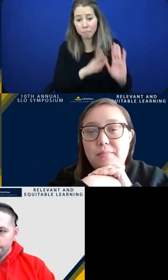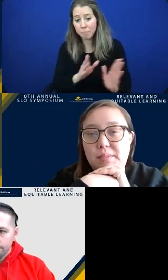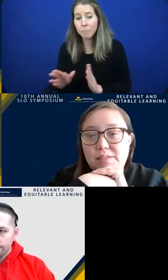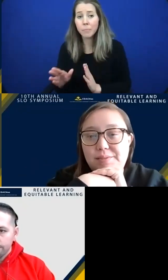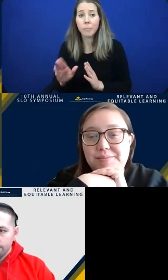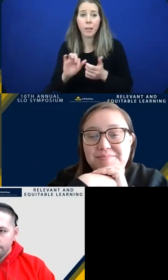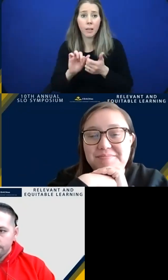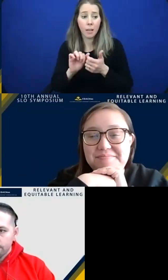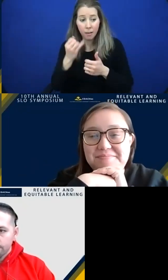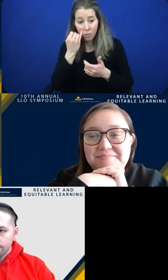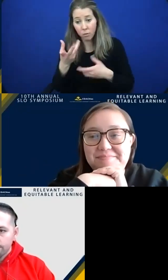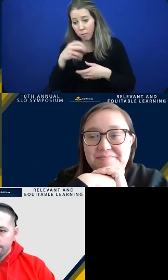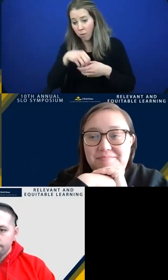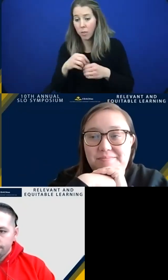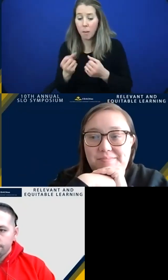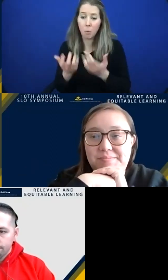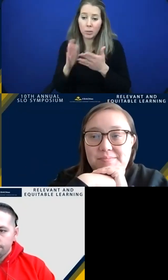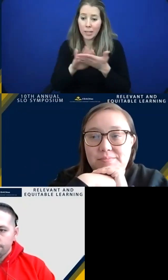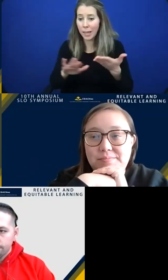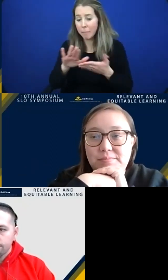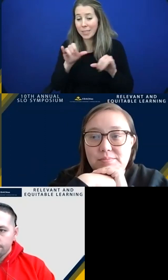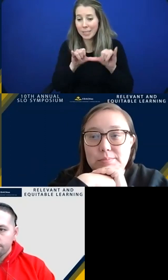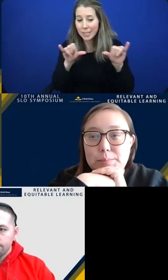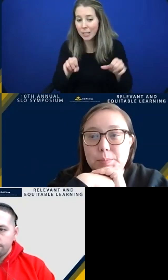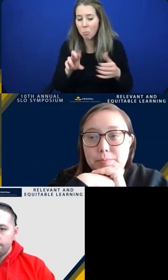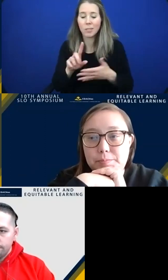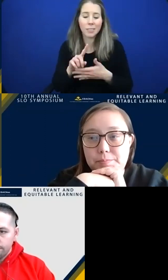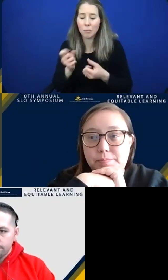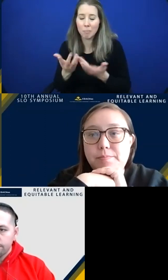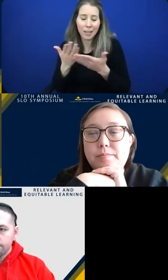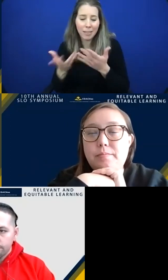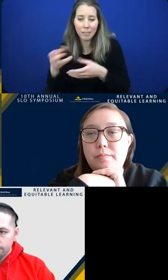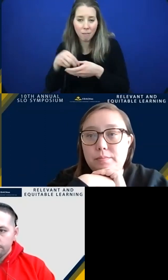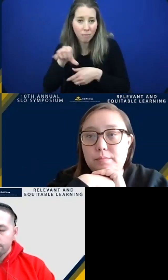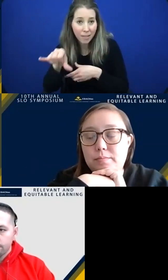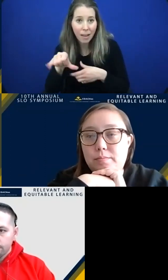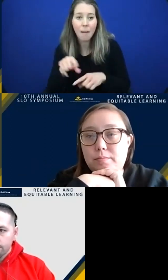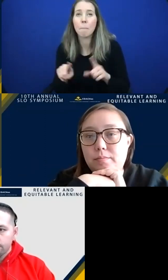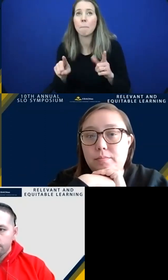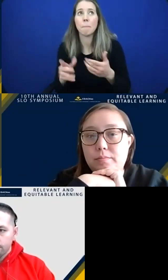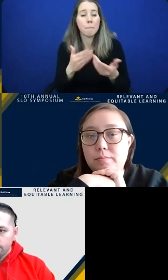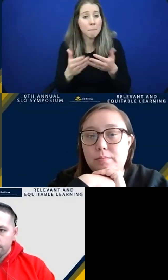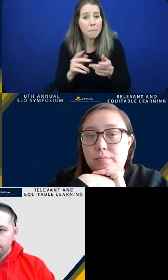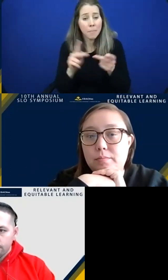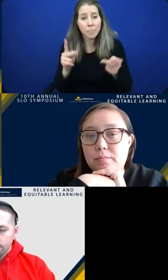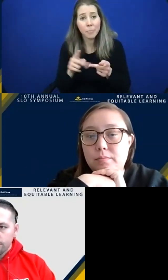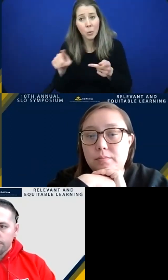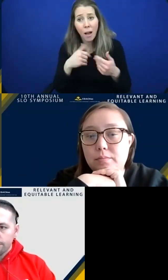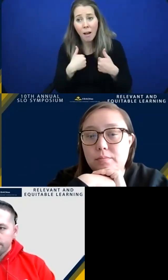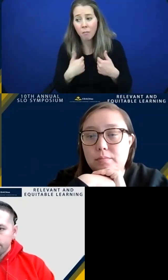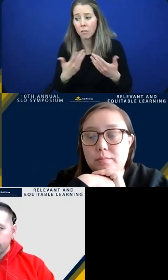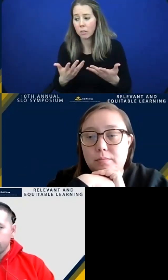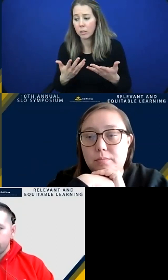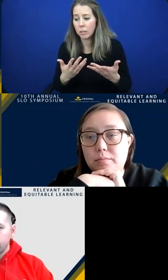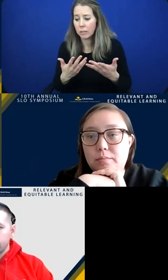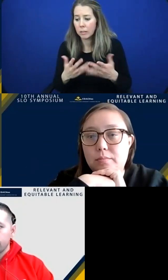and whether you're part of a multi-campus system or, you know, a variety of factors. But whatever spaces you have where